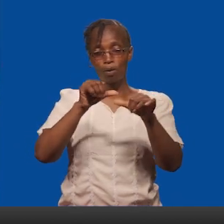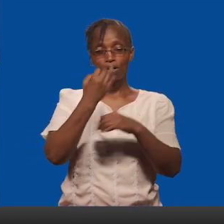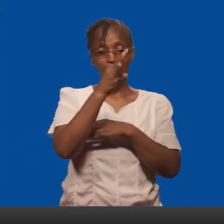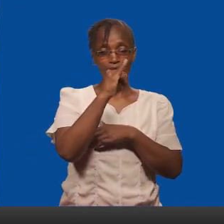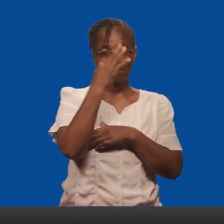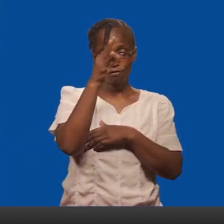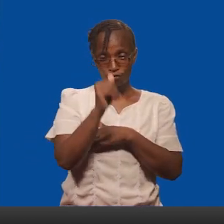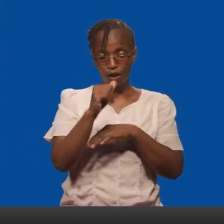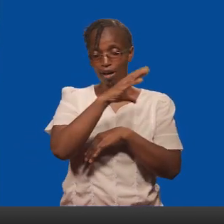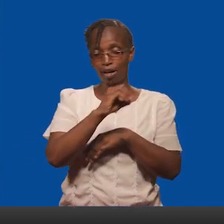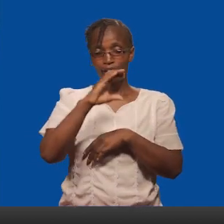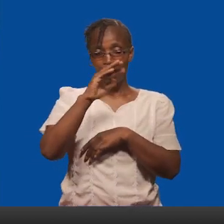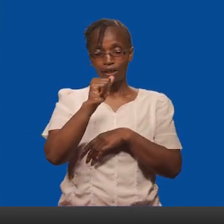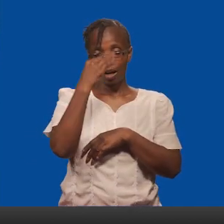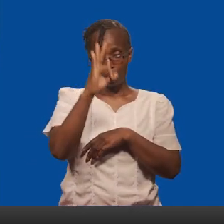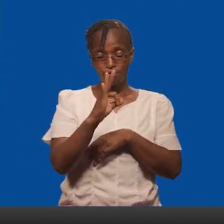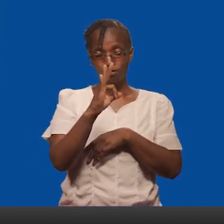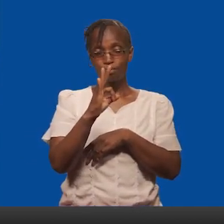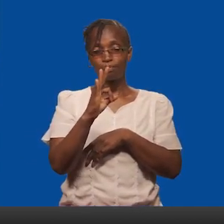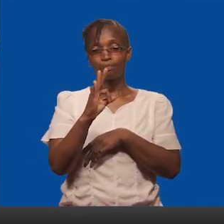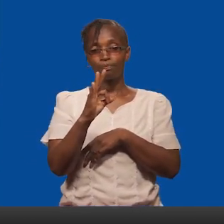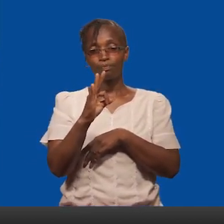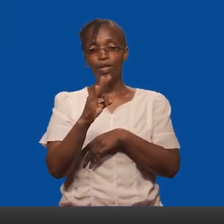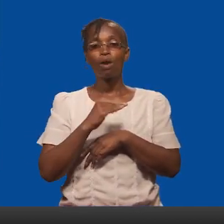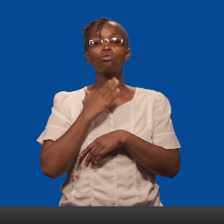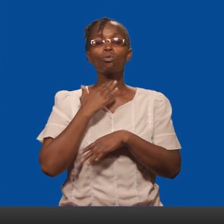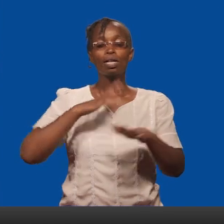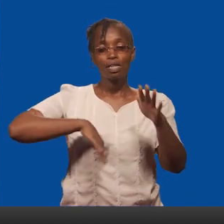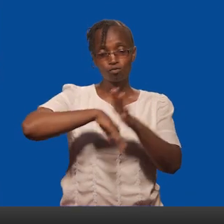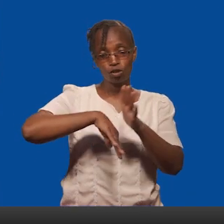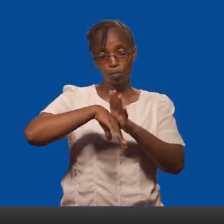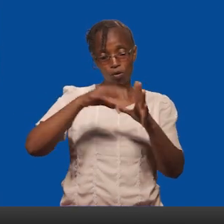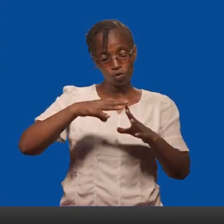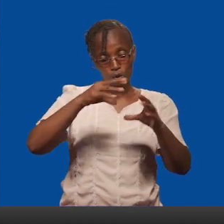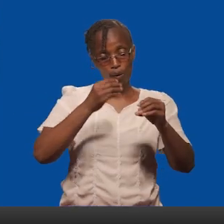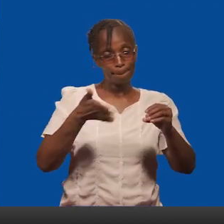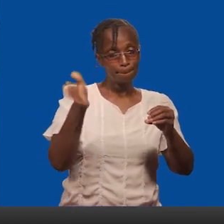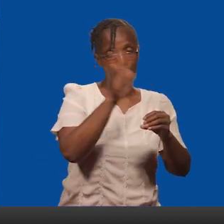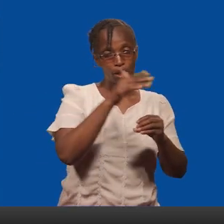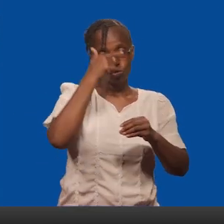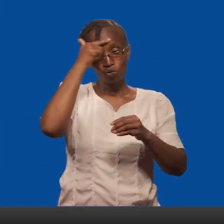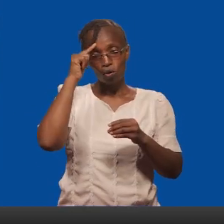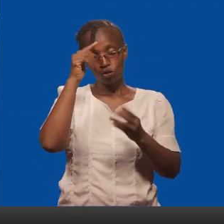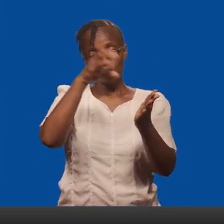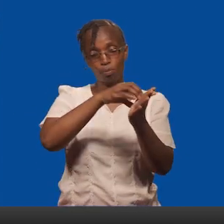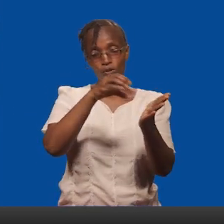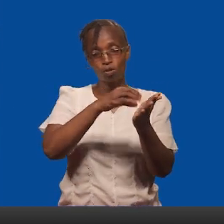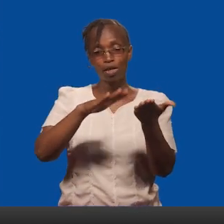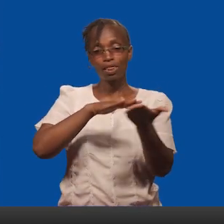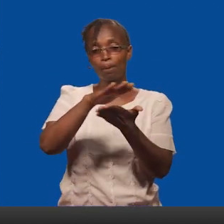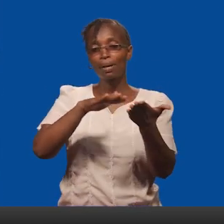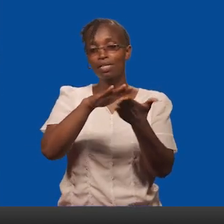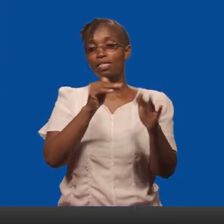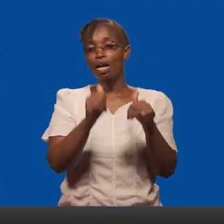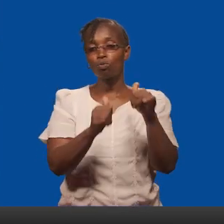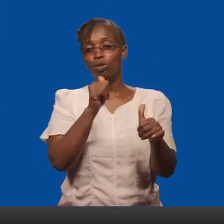actually told FIFA and CAF that Kenya is going back to the basics. That to get our football where we want it to be, we are going